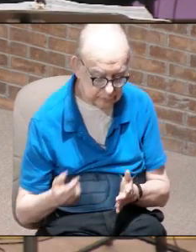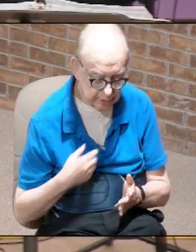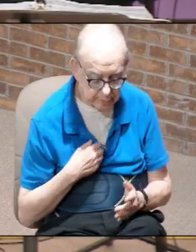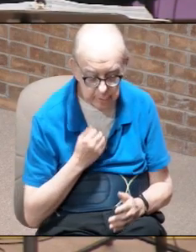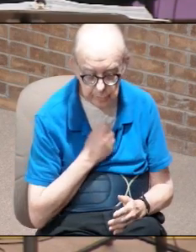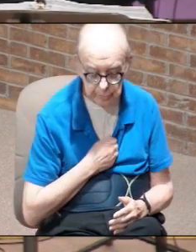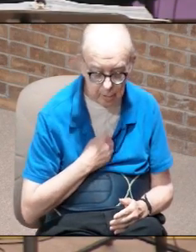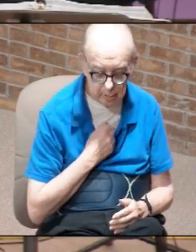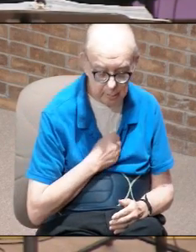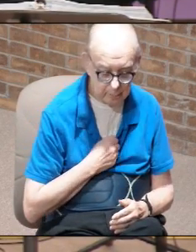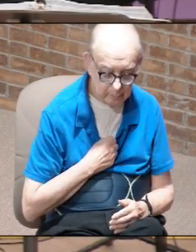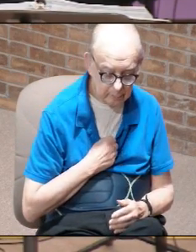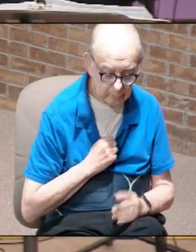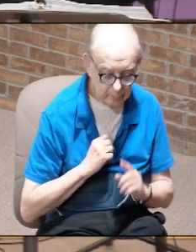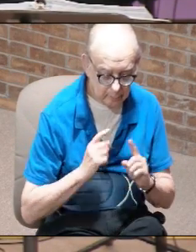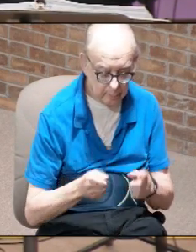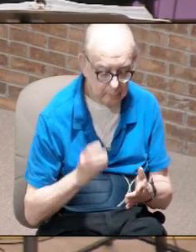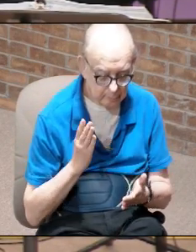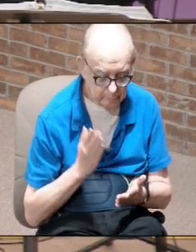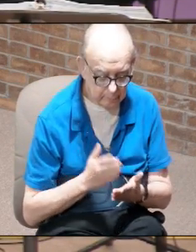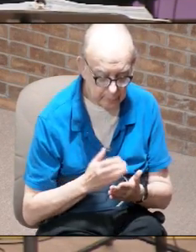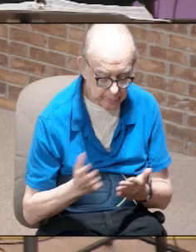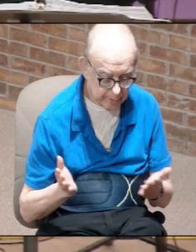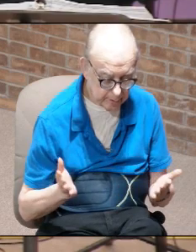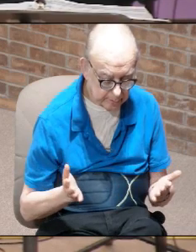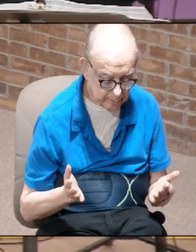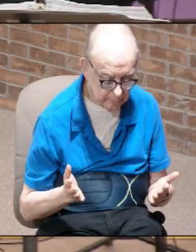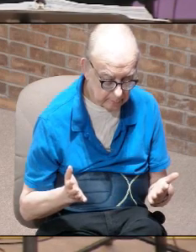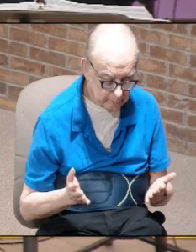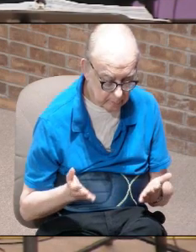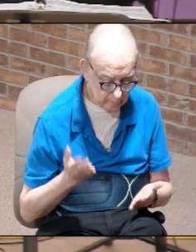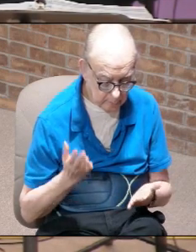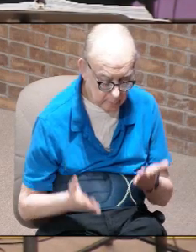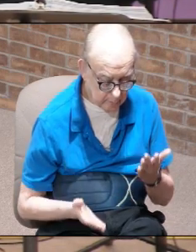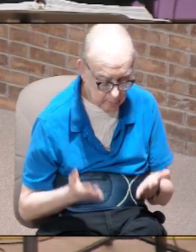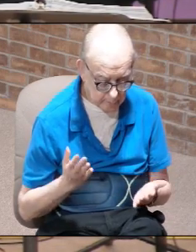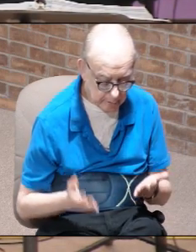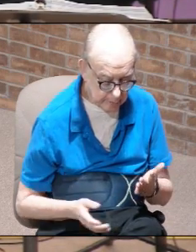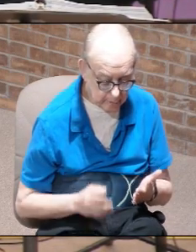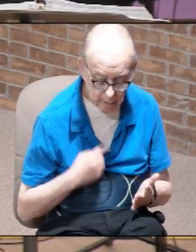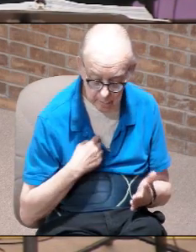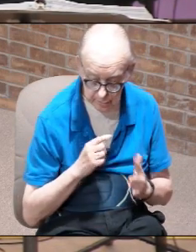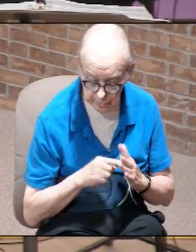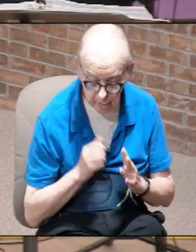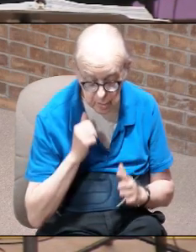sorrow. I'm going to stop doing it. Perhaps I'll start tomorrow.